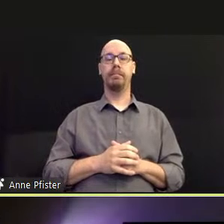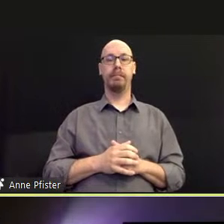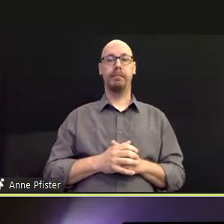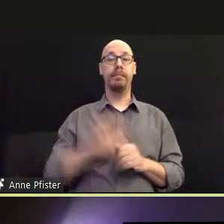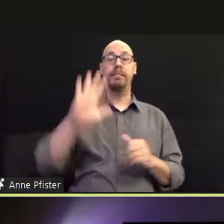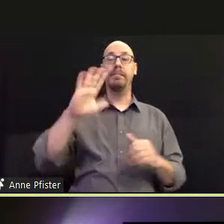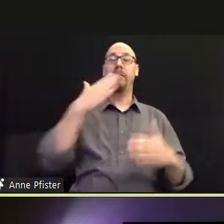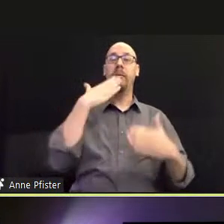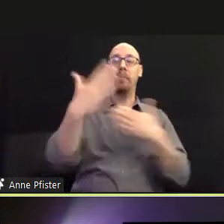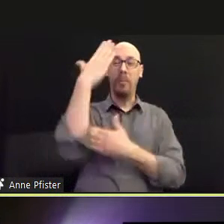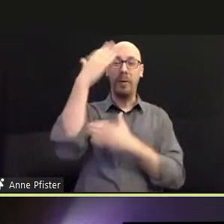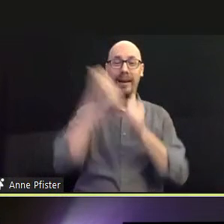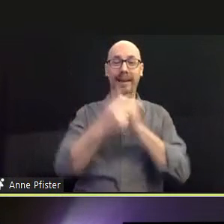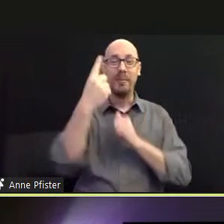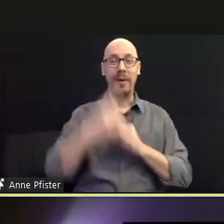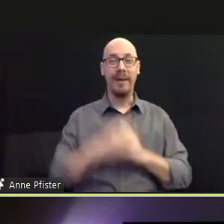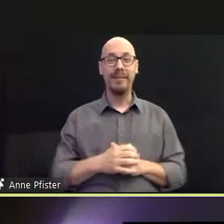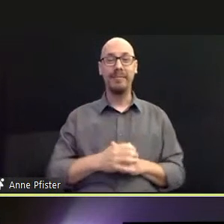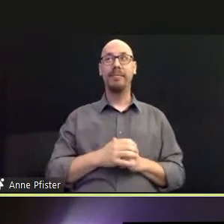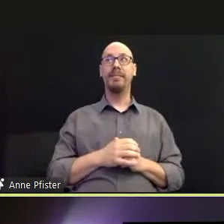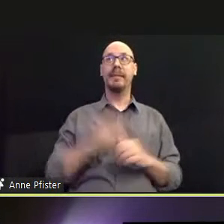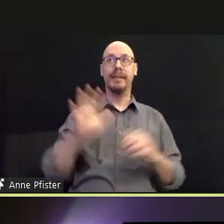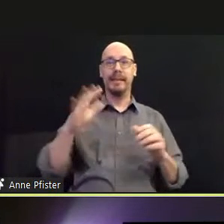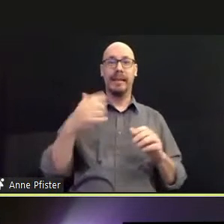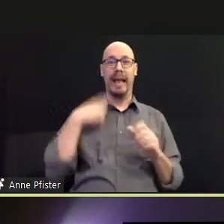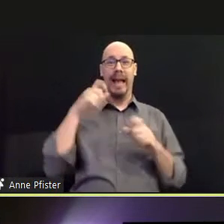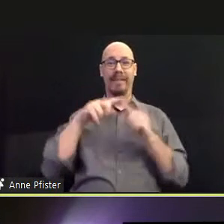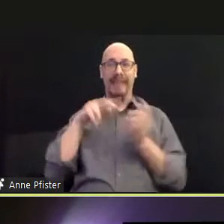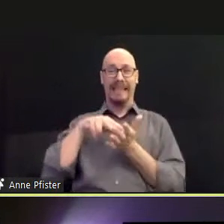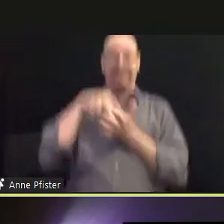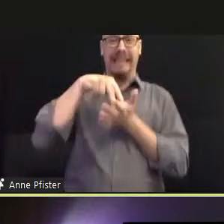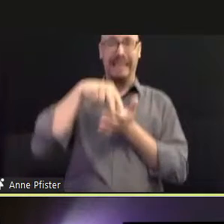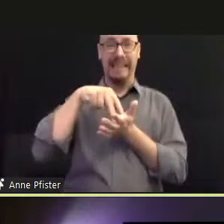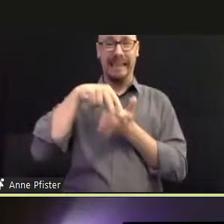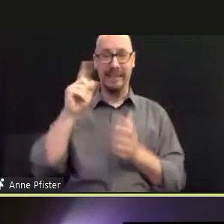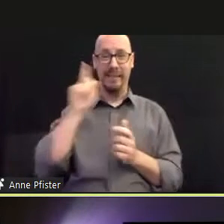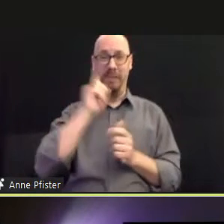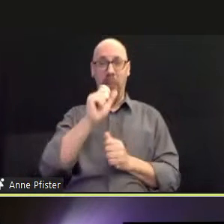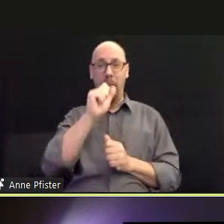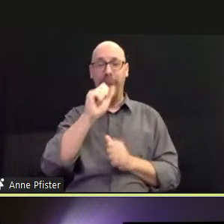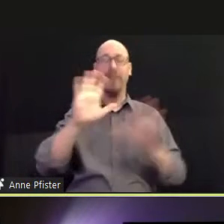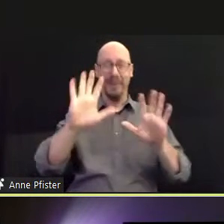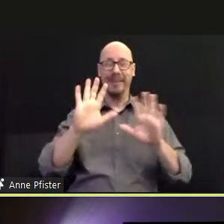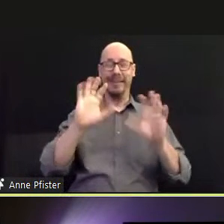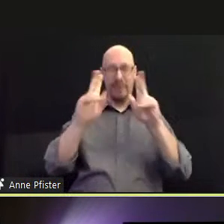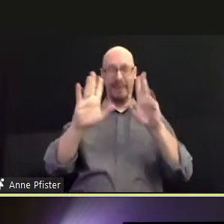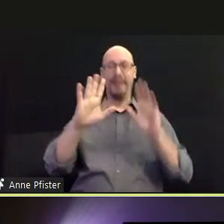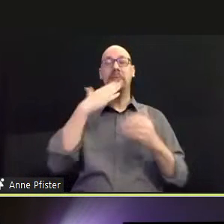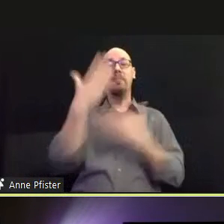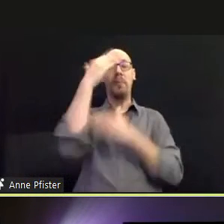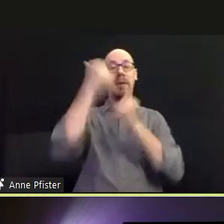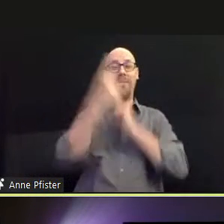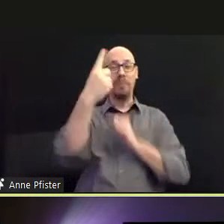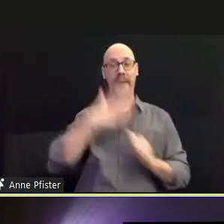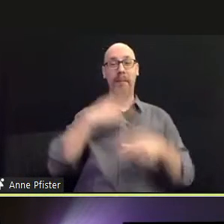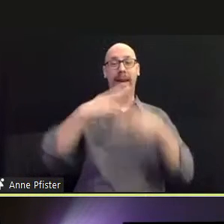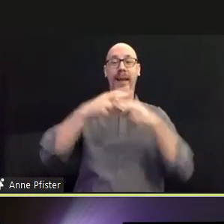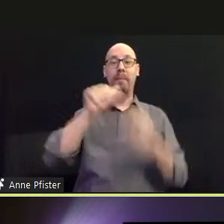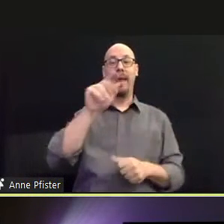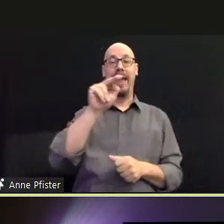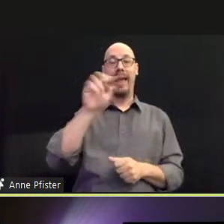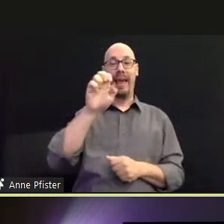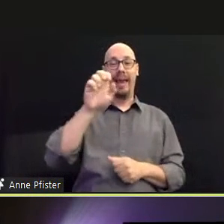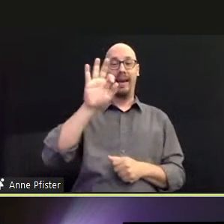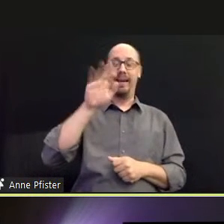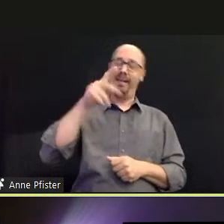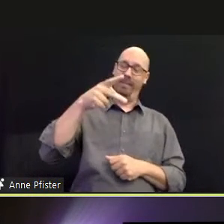Good morning, everyone. I won't be able to stand on my tiptoes the whole time. Good morning, everyone. My name is Ann Pfister. I'm